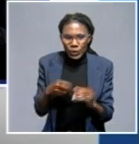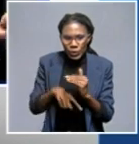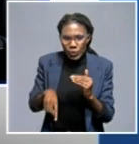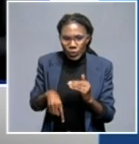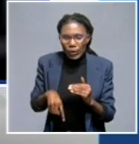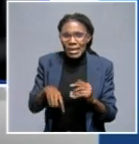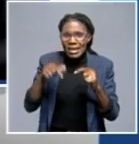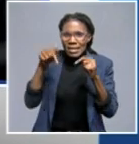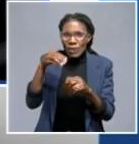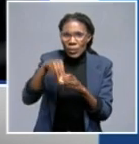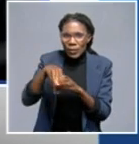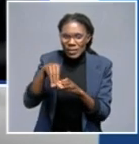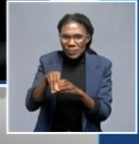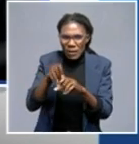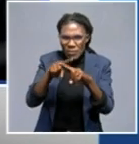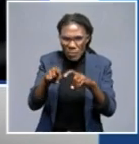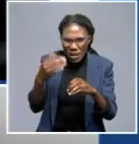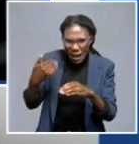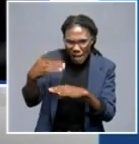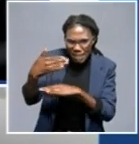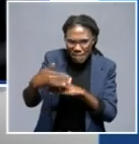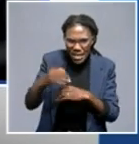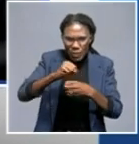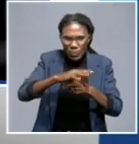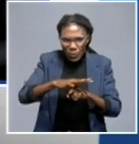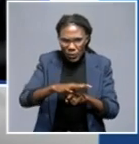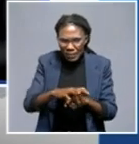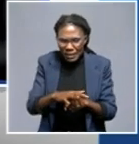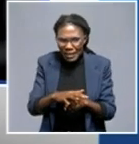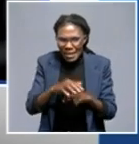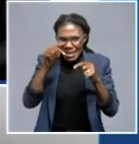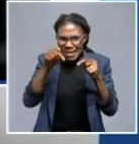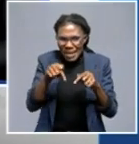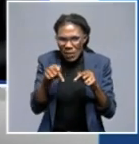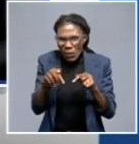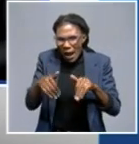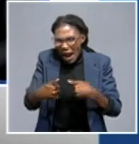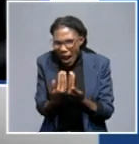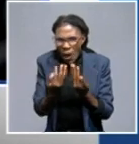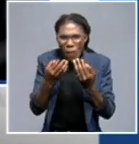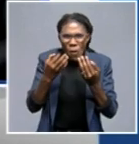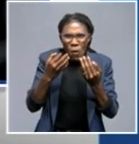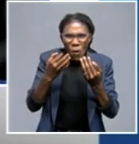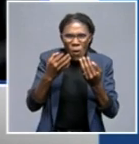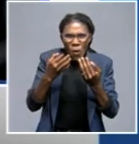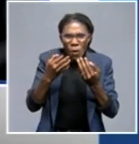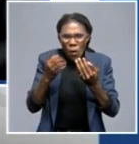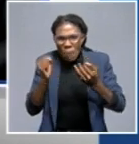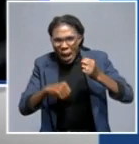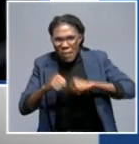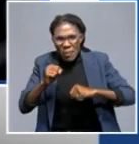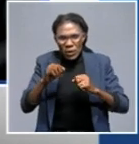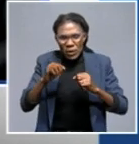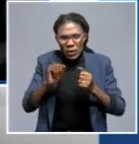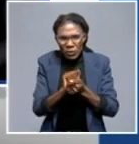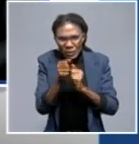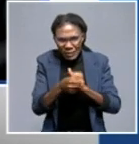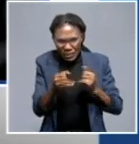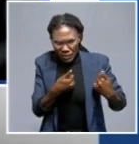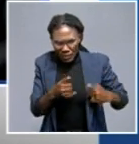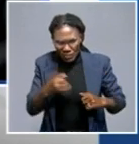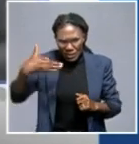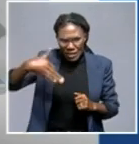sectors, including, of course, economic, as you mentioned, how does the majority of these agreements affect mostly the livelihoods of people in Namibia and